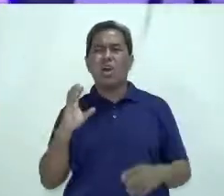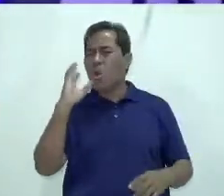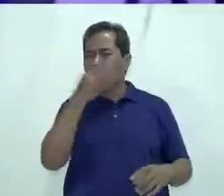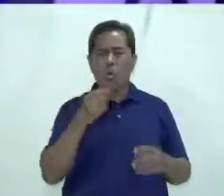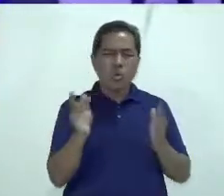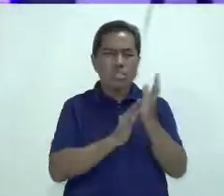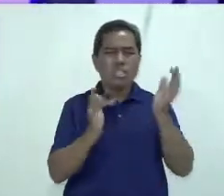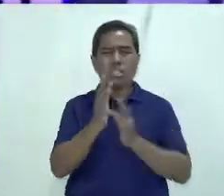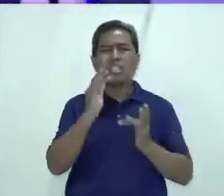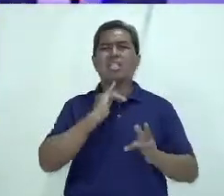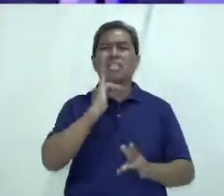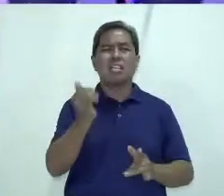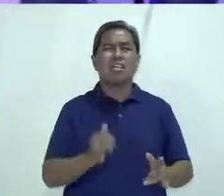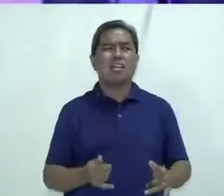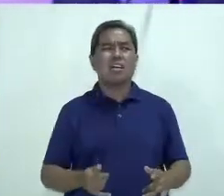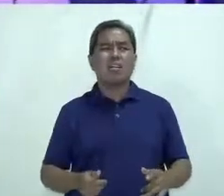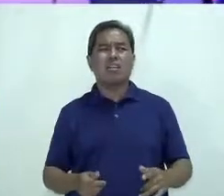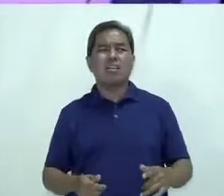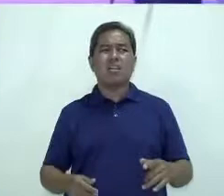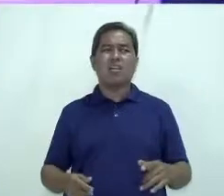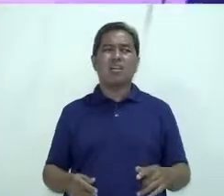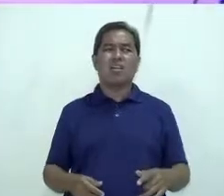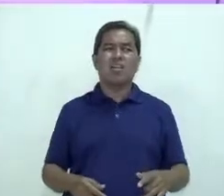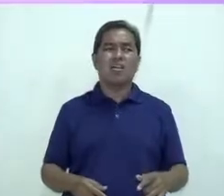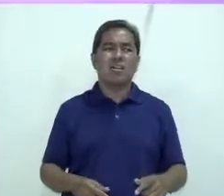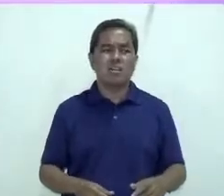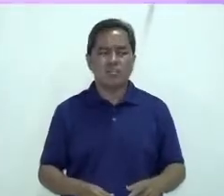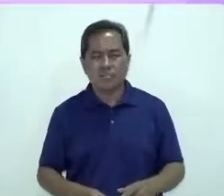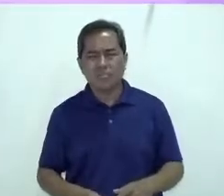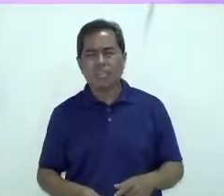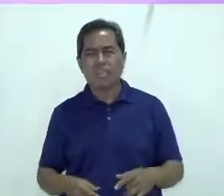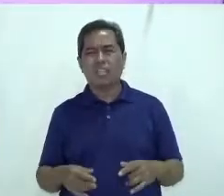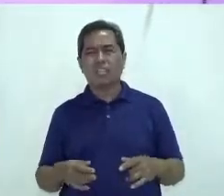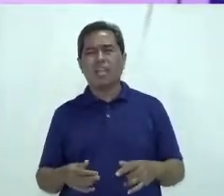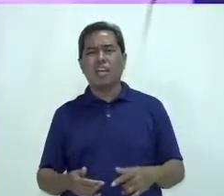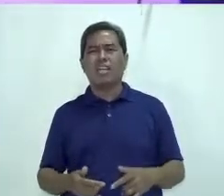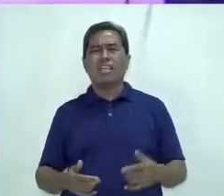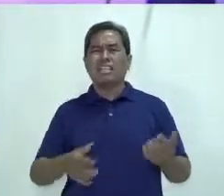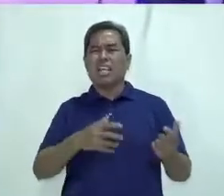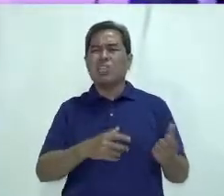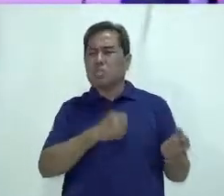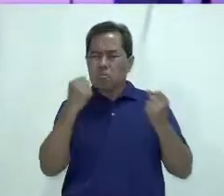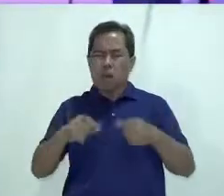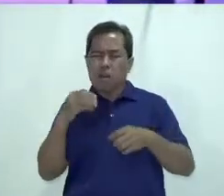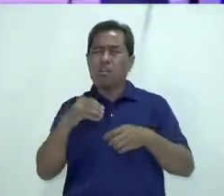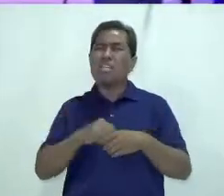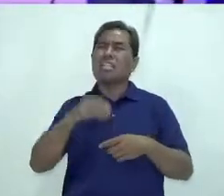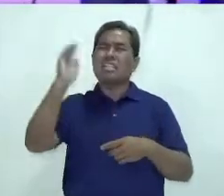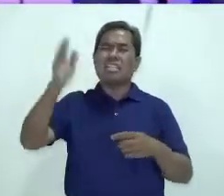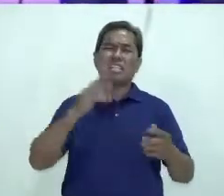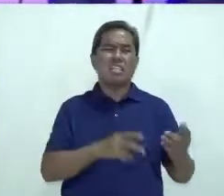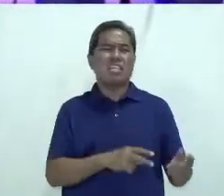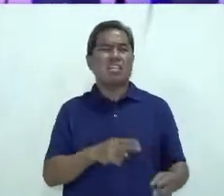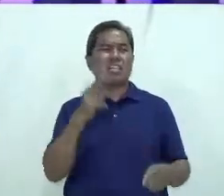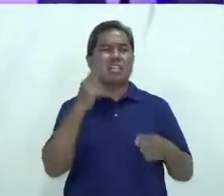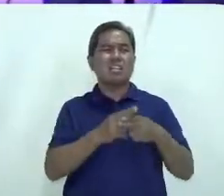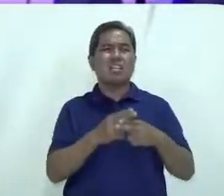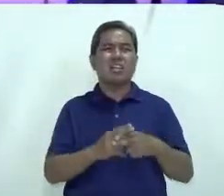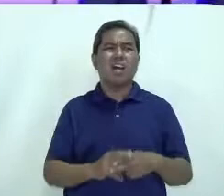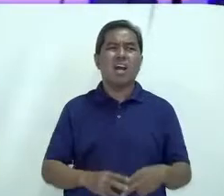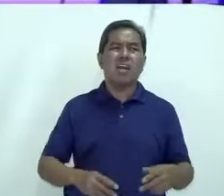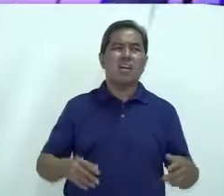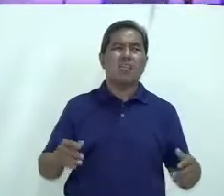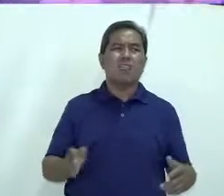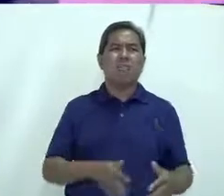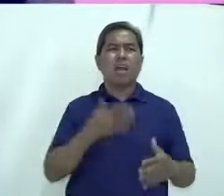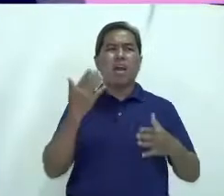above every name. There is no rival in His name. Hallelujah. Oh, we press in, we press